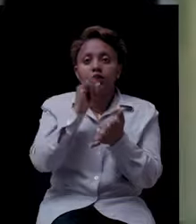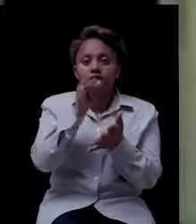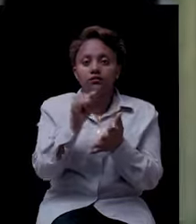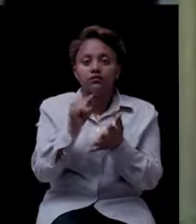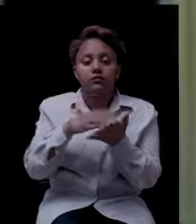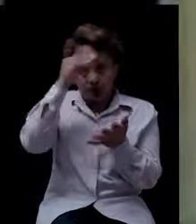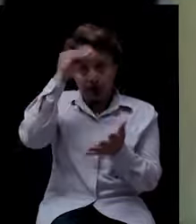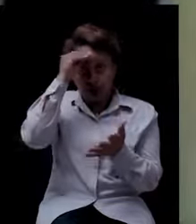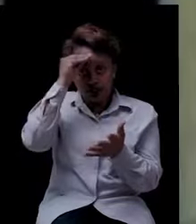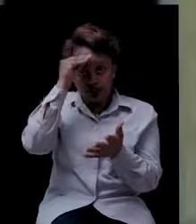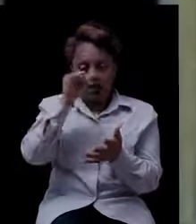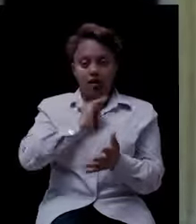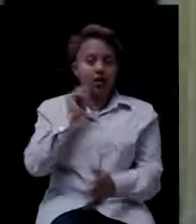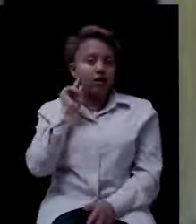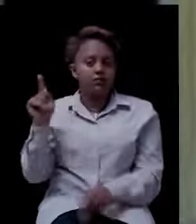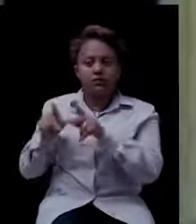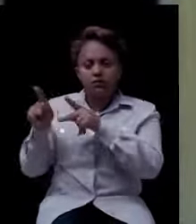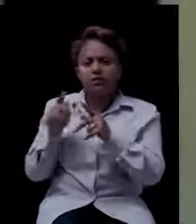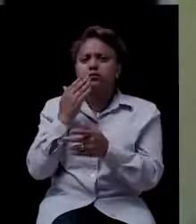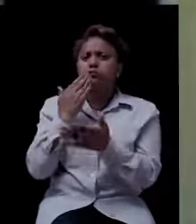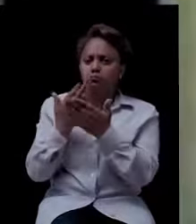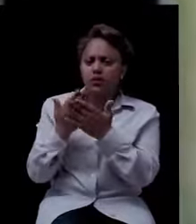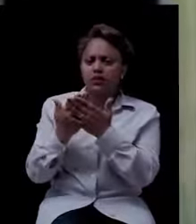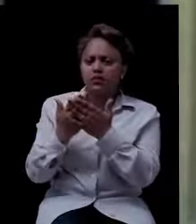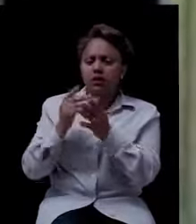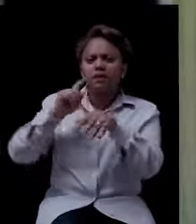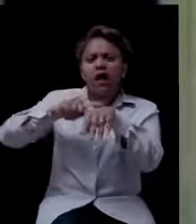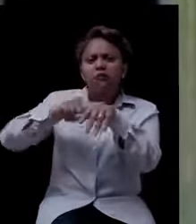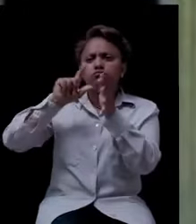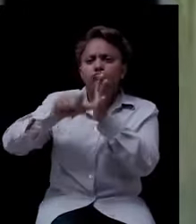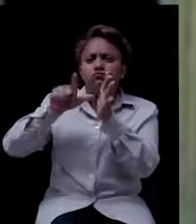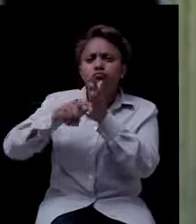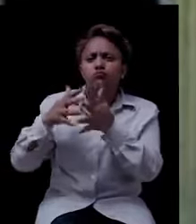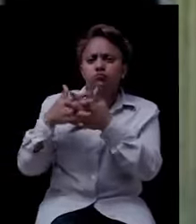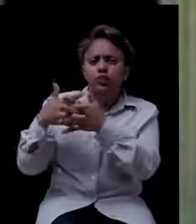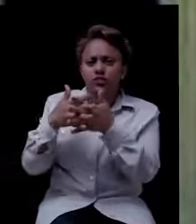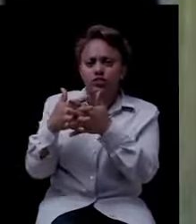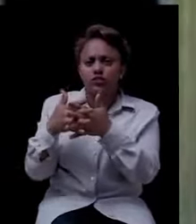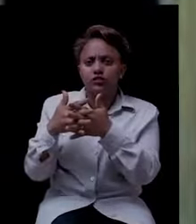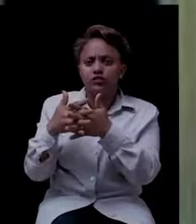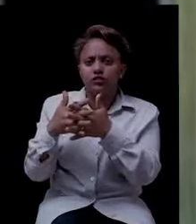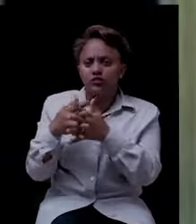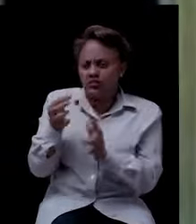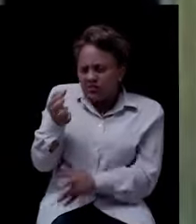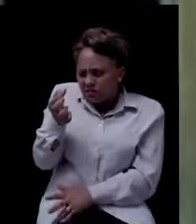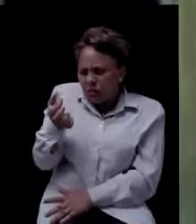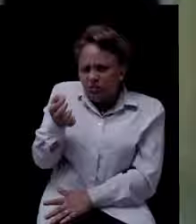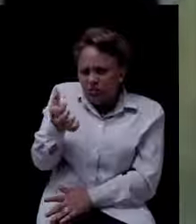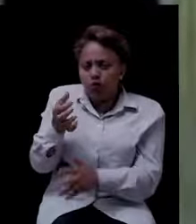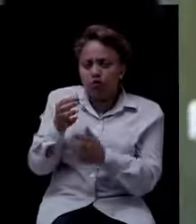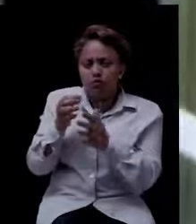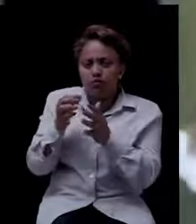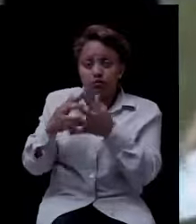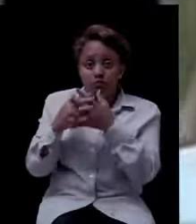heard people around in the bath saying, tiny machines. What is he talking about, tiny machines? And I say to him, you know, very small machines, and it doesn't work. I am